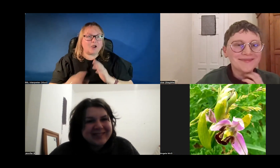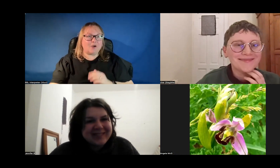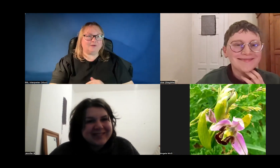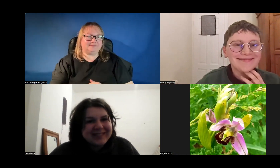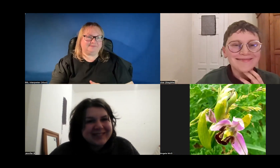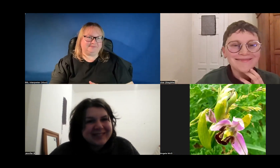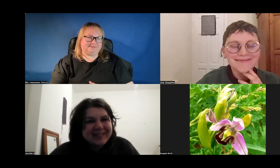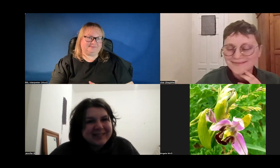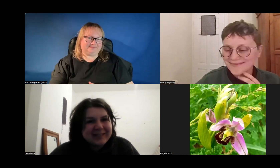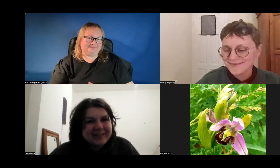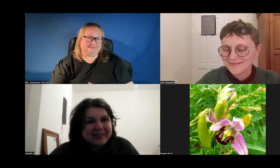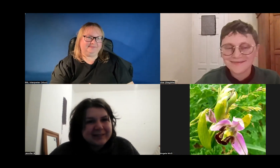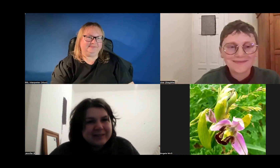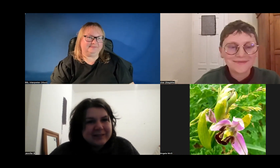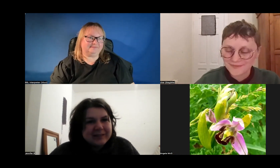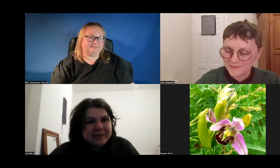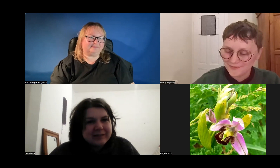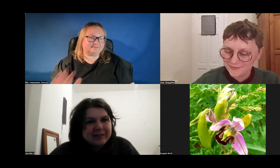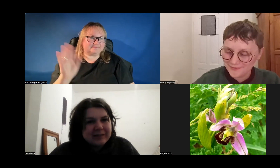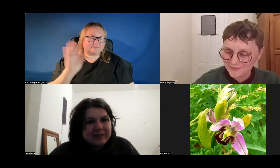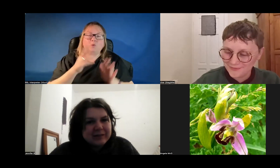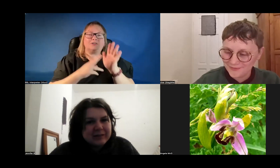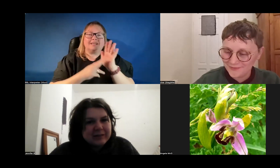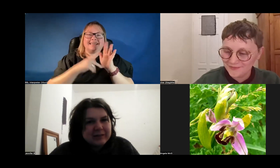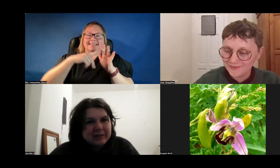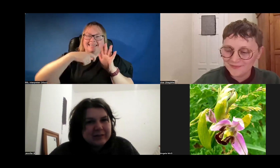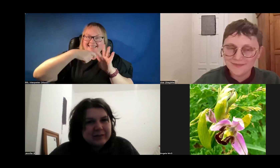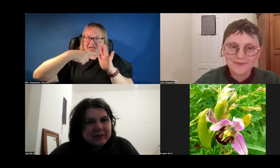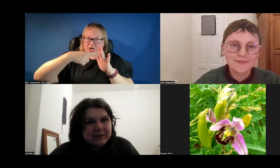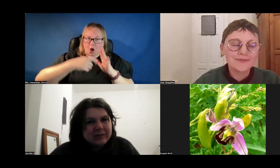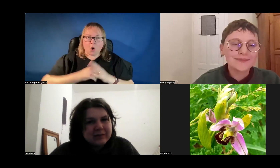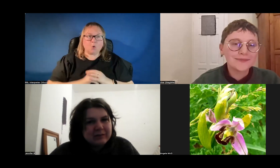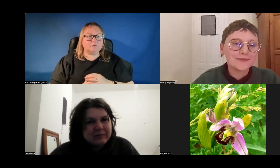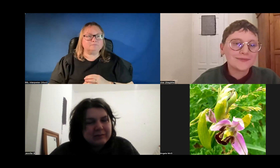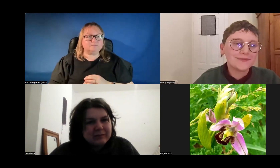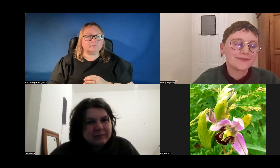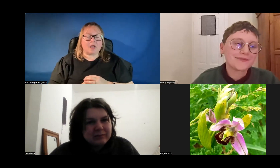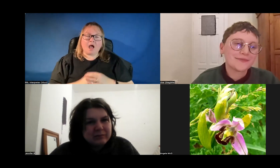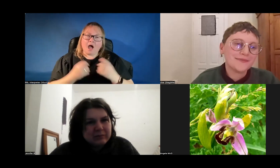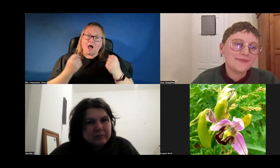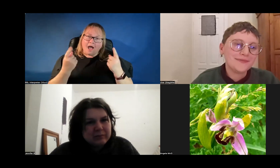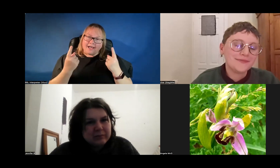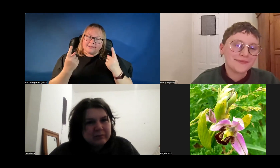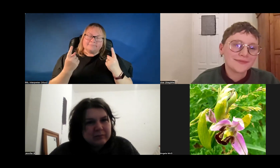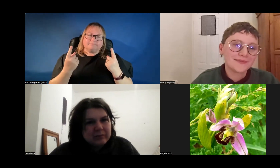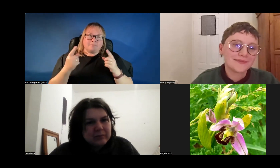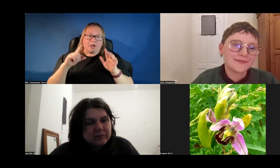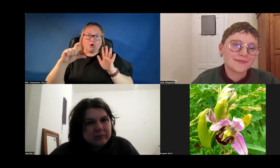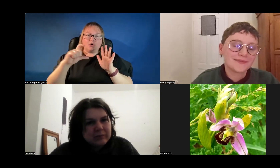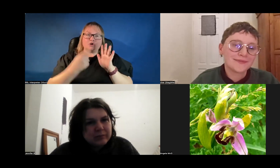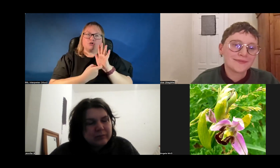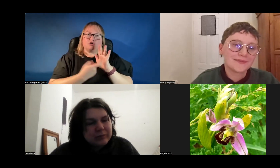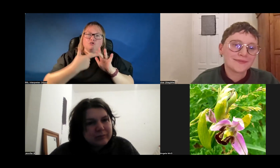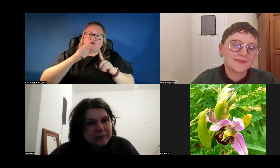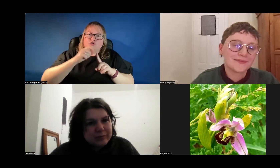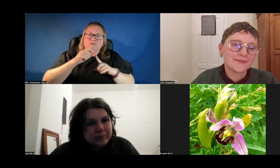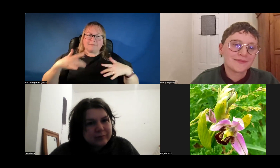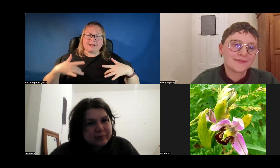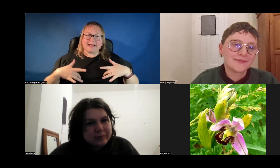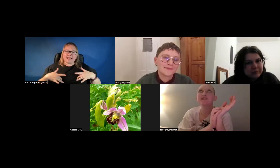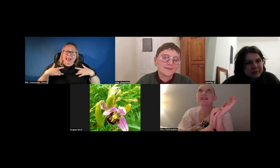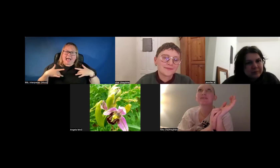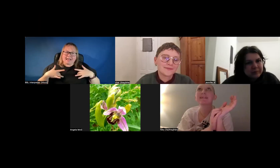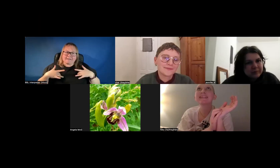Hey. Yeah, I was also thinking about like this, like how like I guess Crip life is like also like often